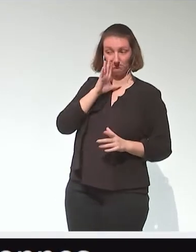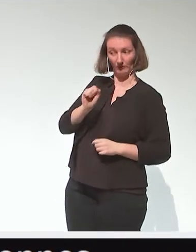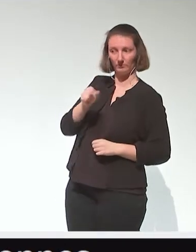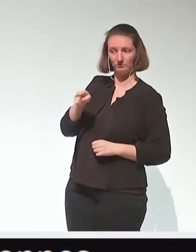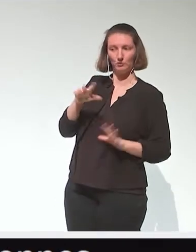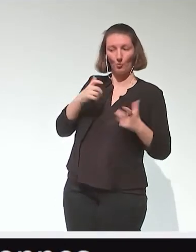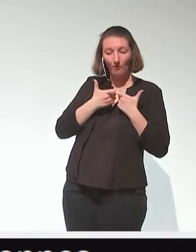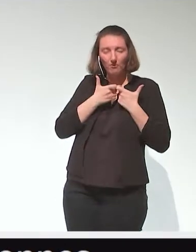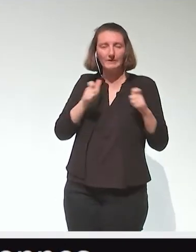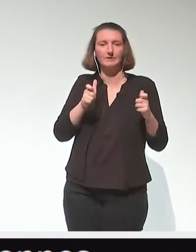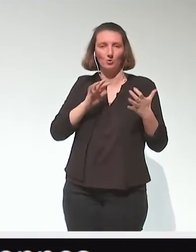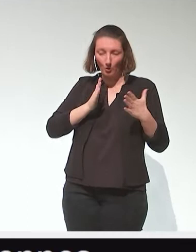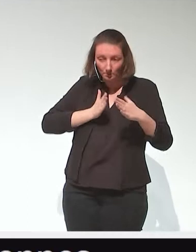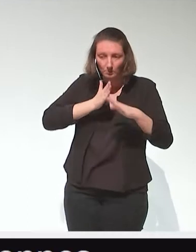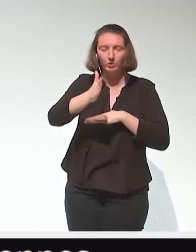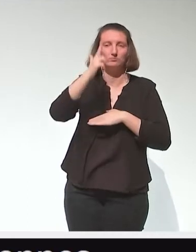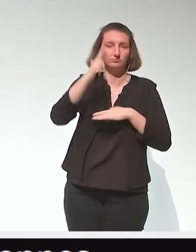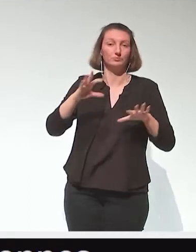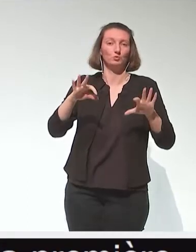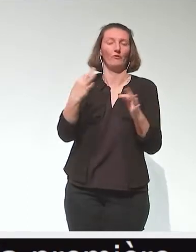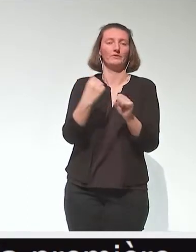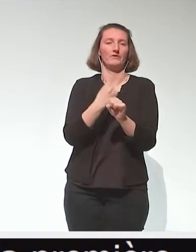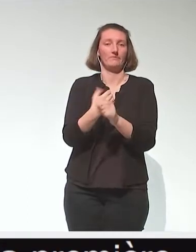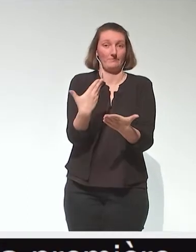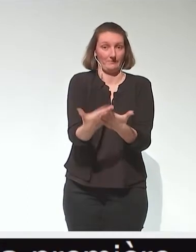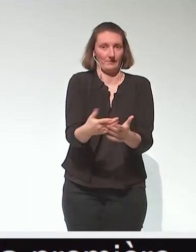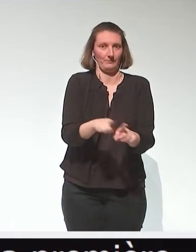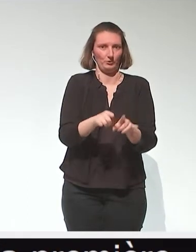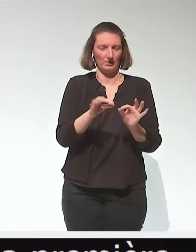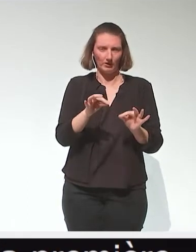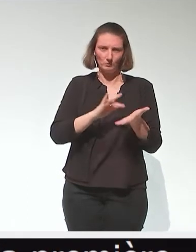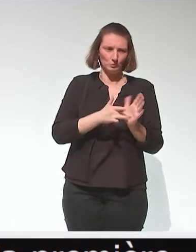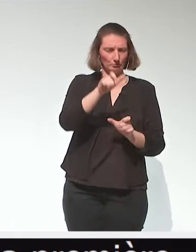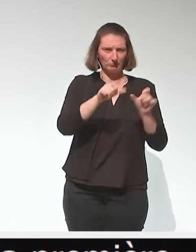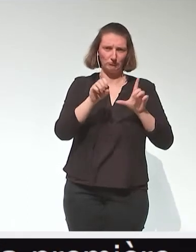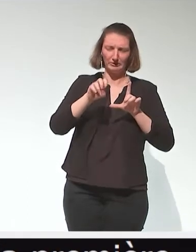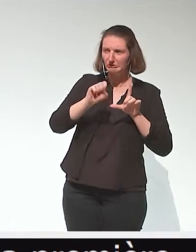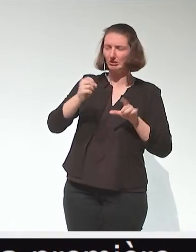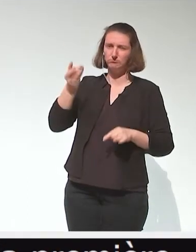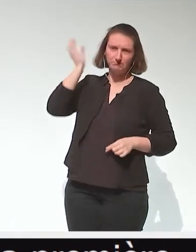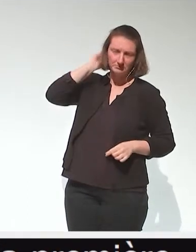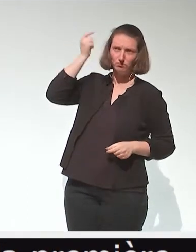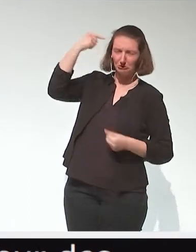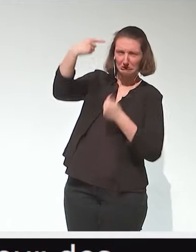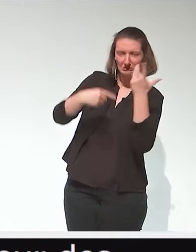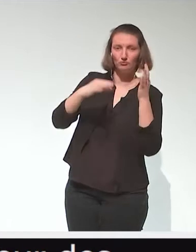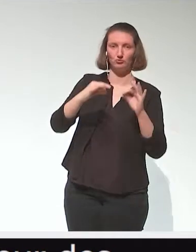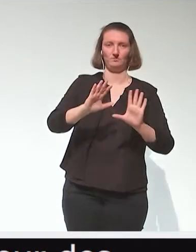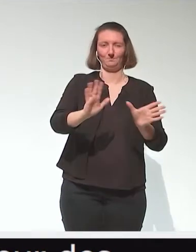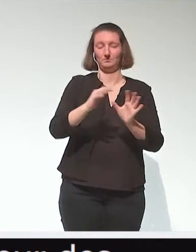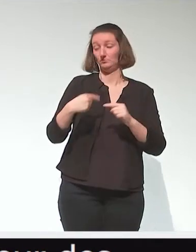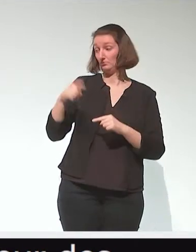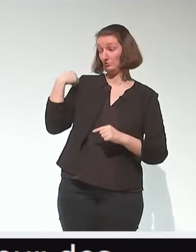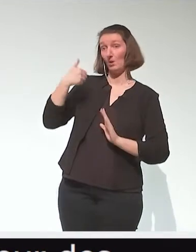access of people with disabilities to employment. Then we launched last